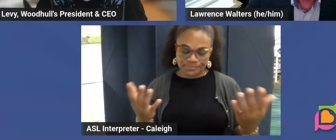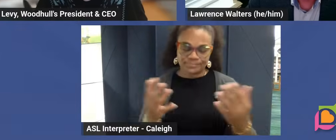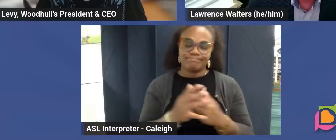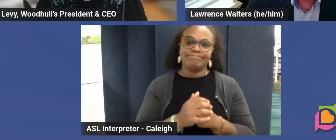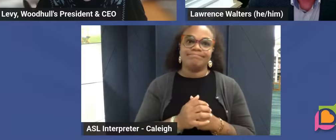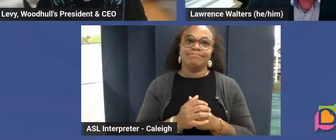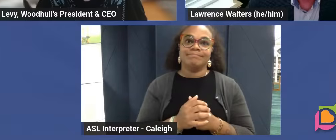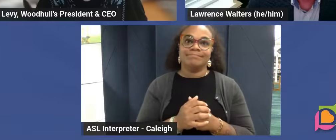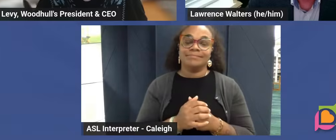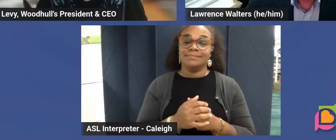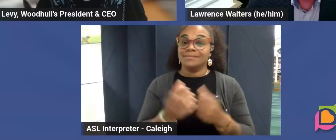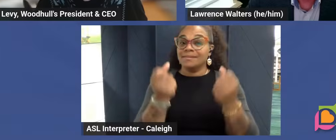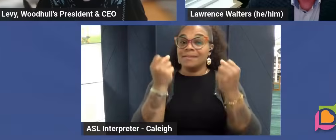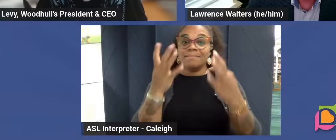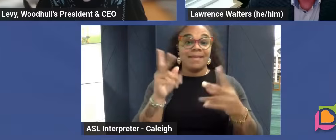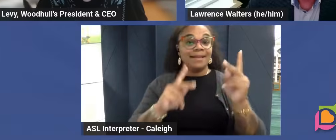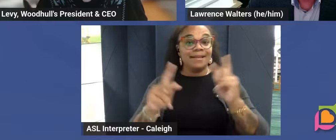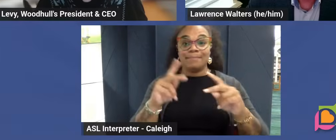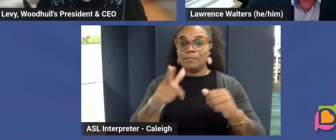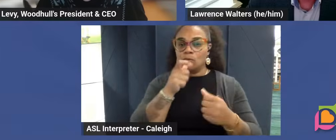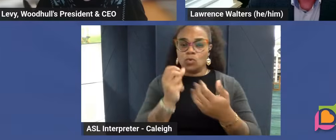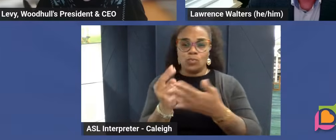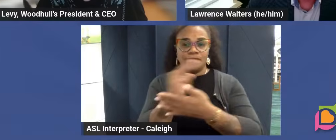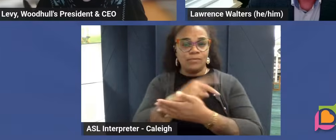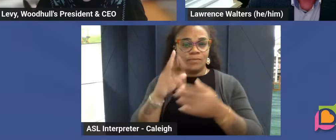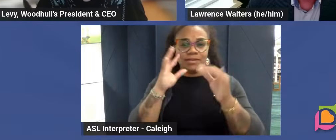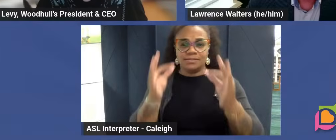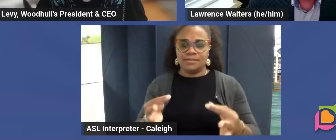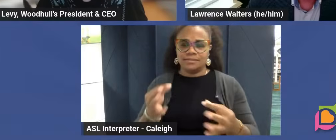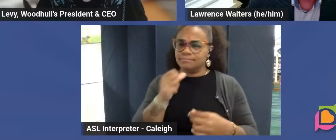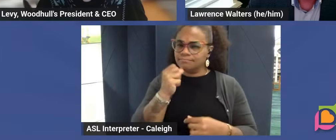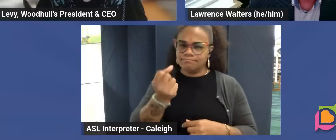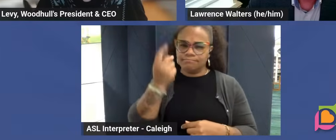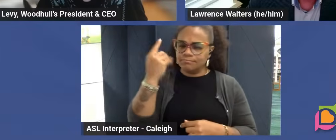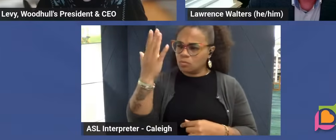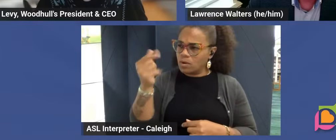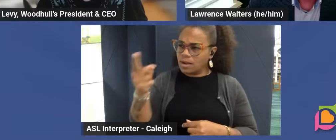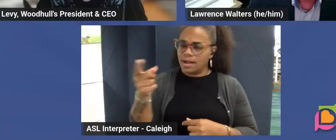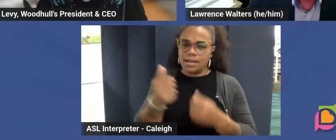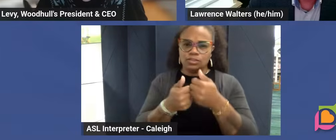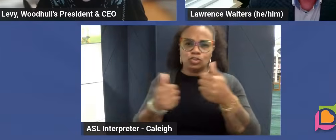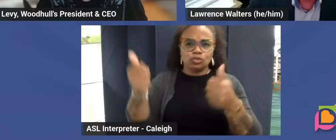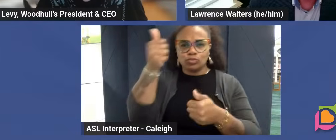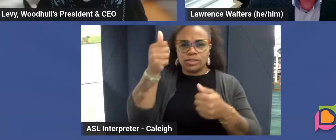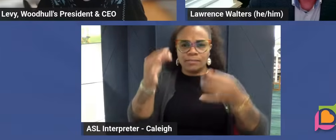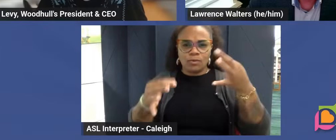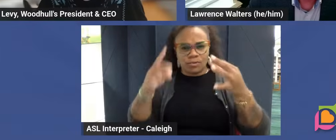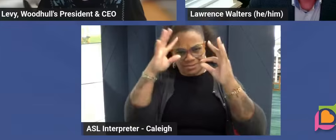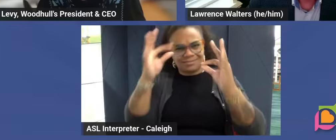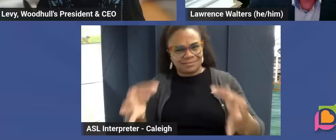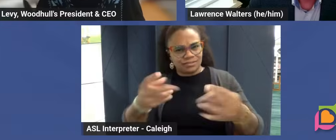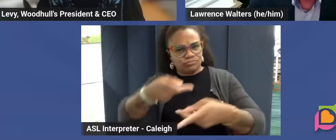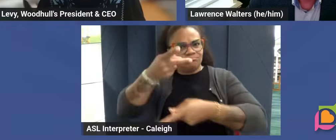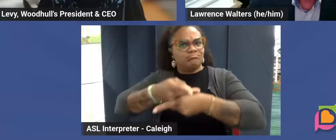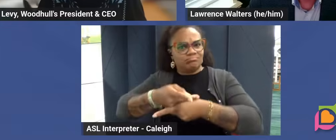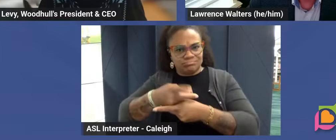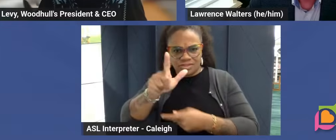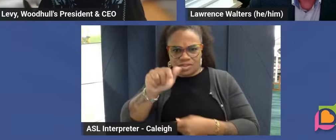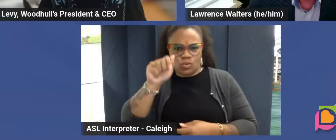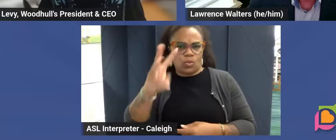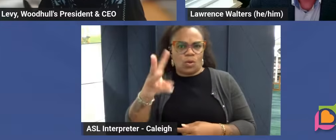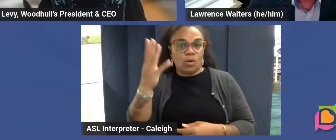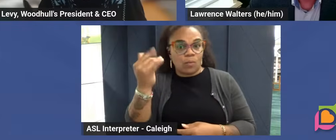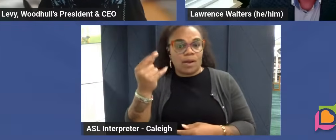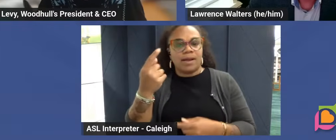Inexplicably, to a lot of people that reviewed the decision, the Supreme Court upheld the law based on